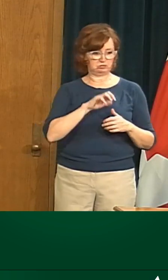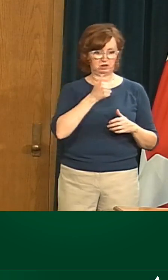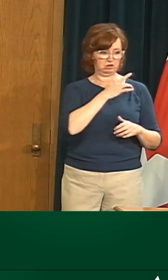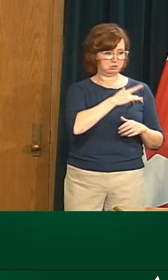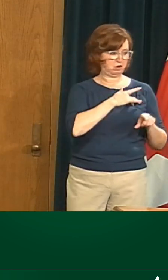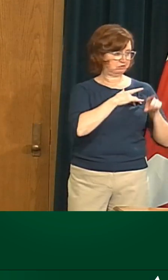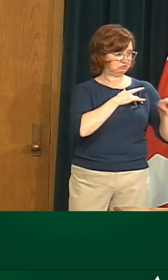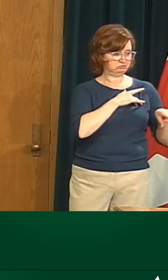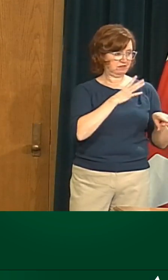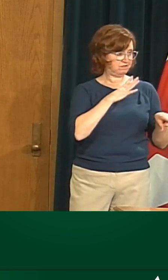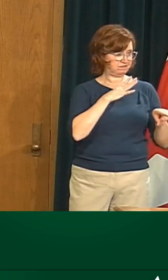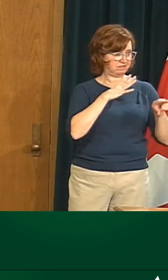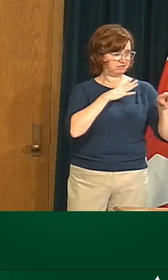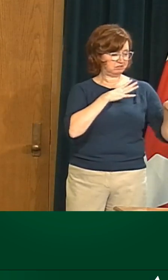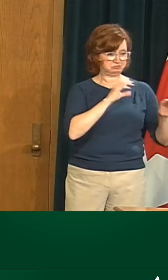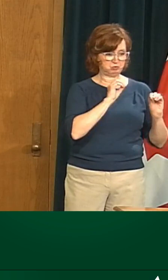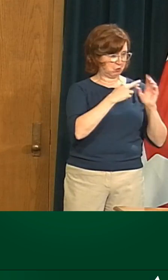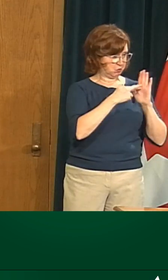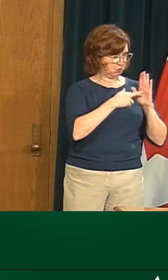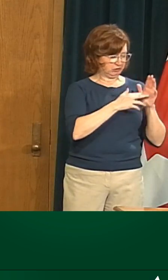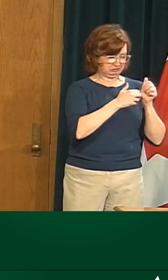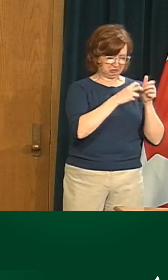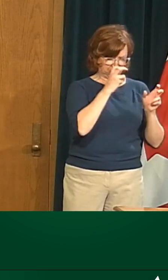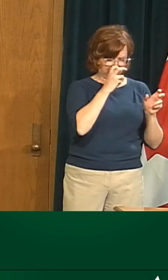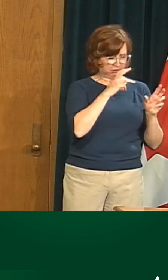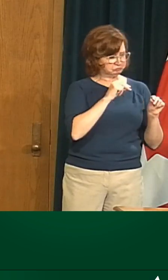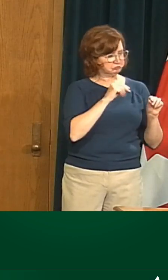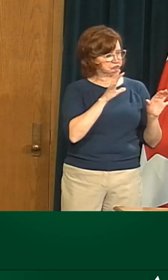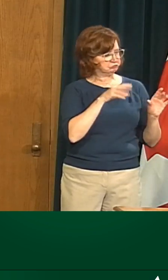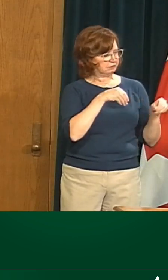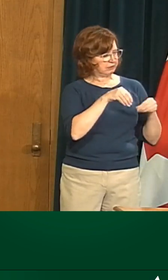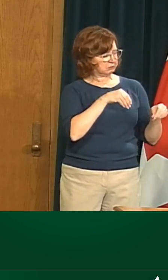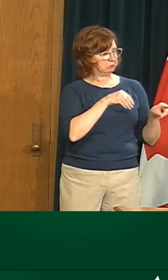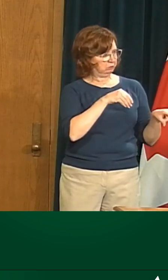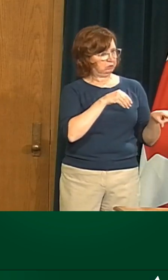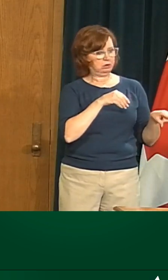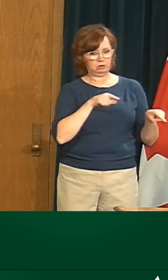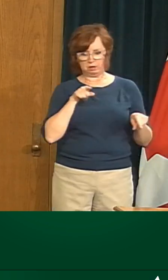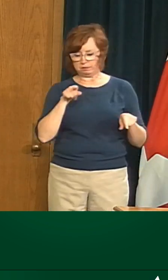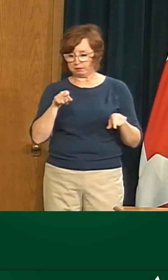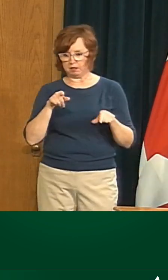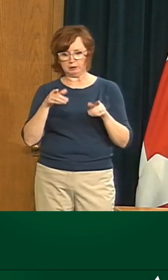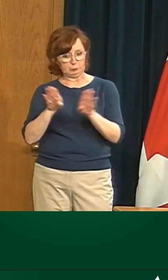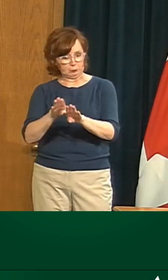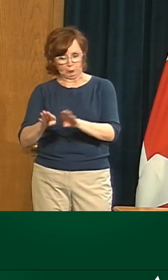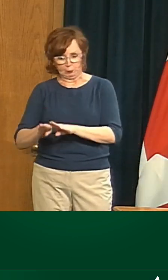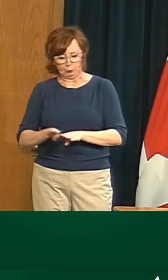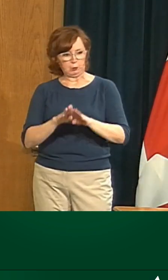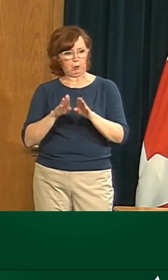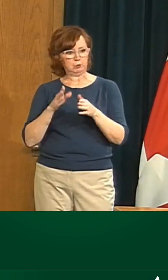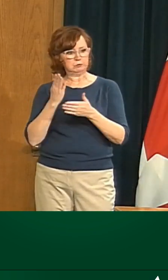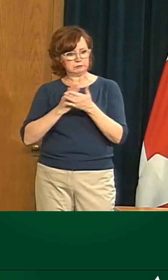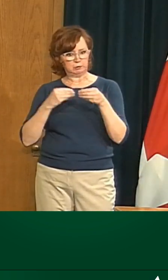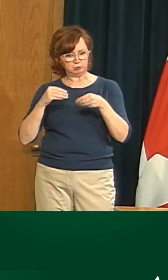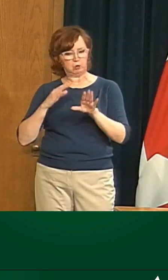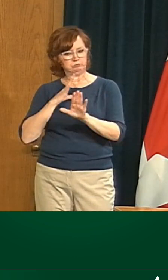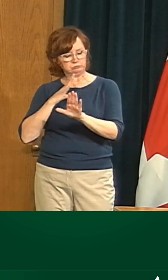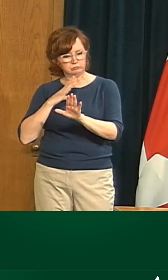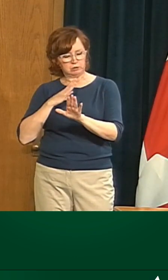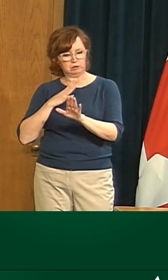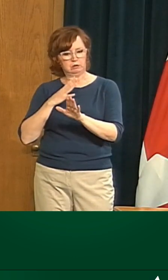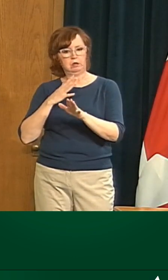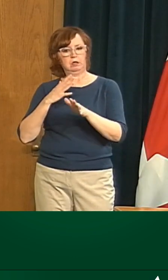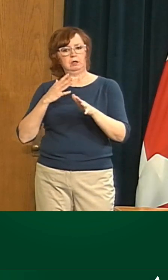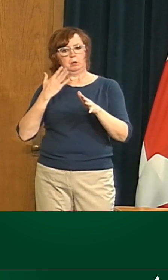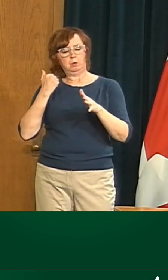forward. Not so much as because of what we've seen in Saskatchewan, but certainly some of the complex outbreaks in work settings